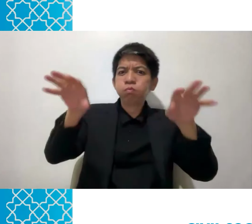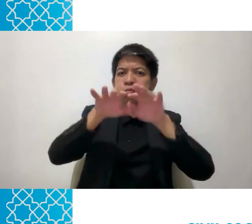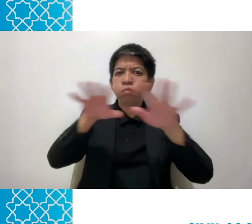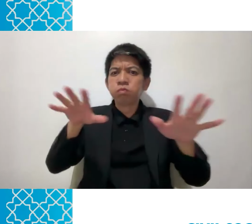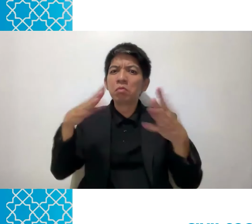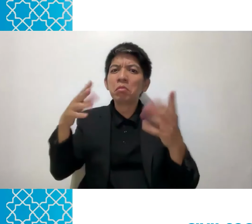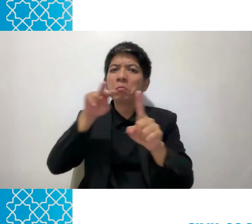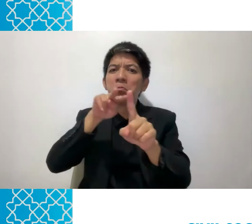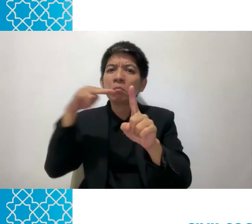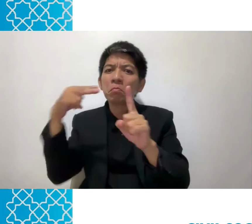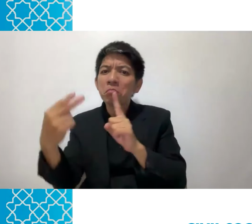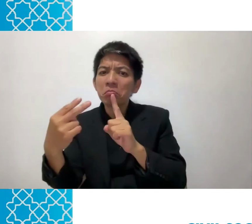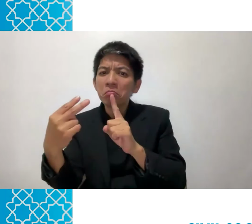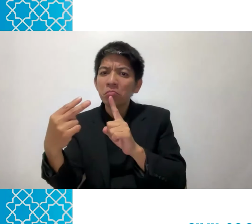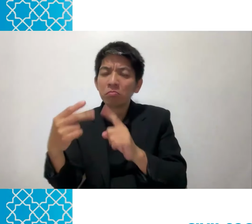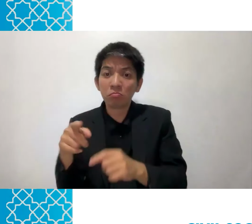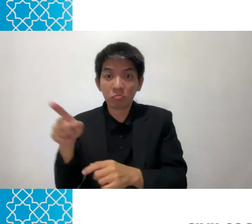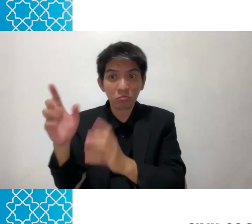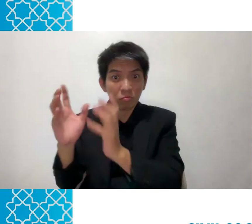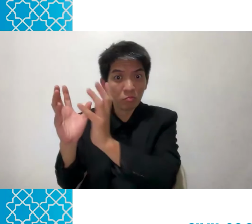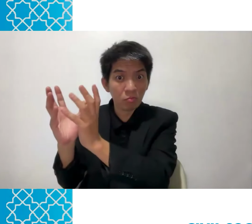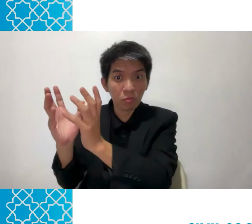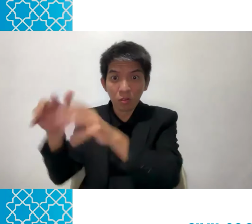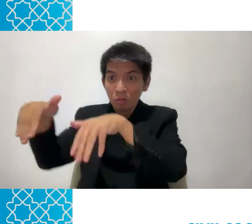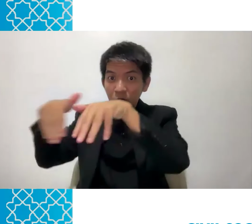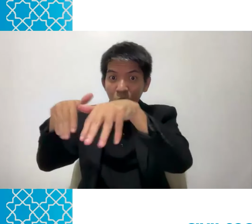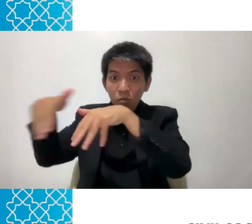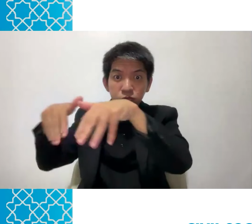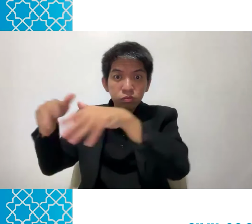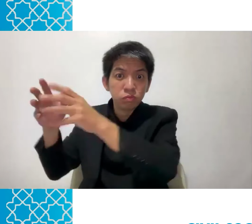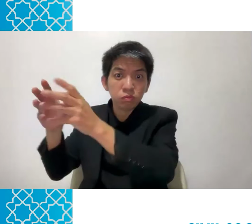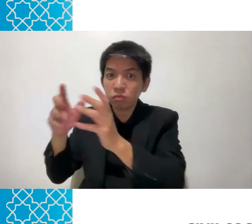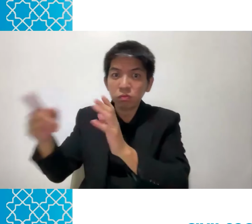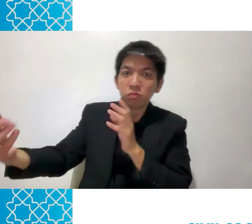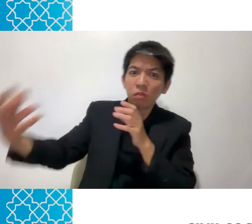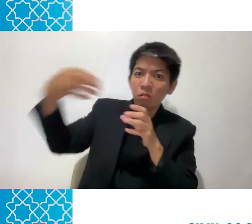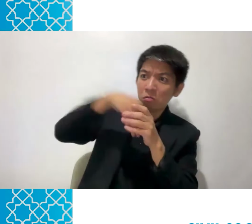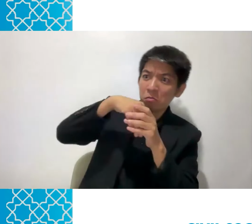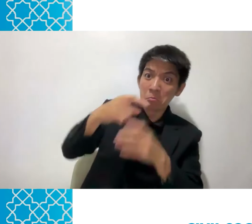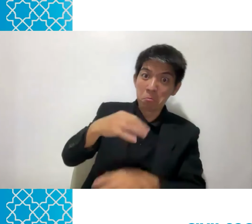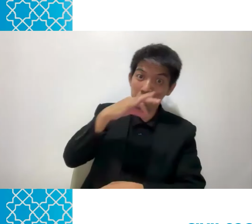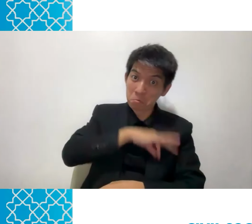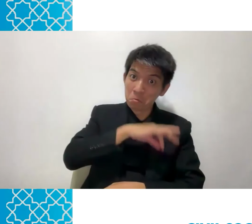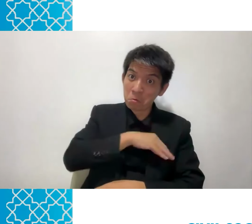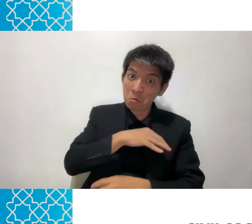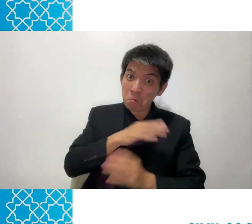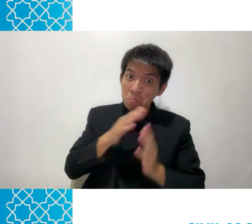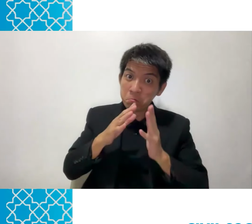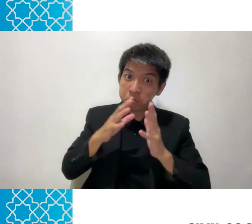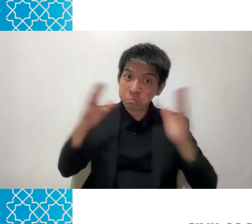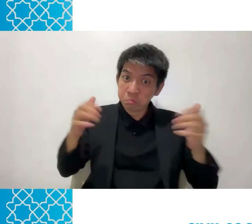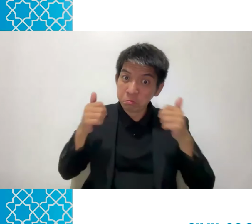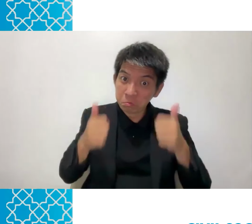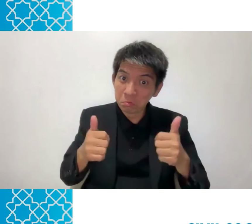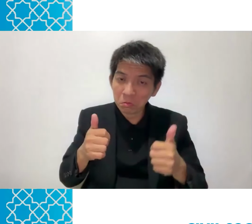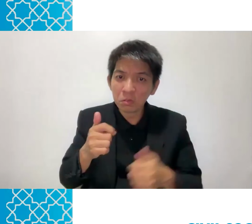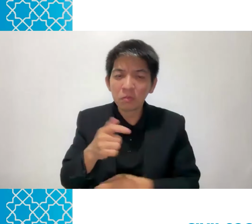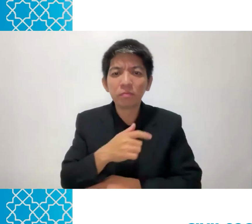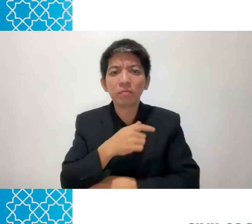high community engagement in your projects? This one's a little bit harder, so I see some shy faces in the